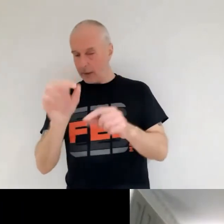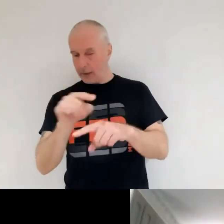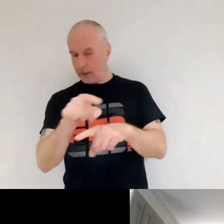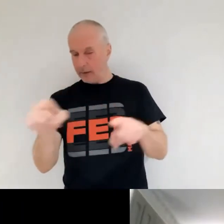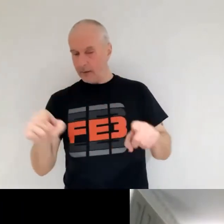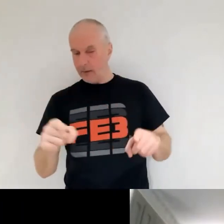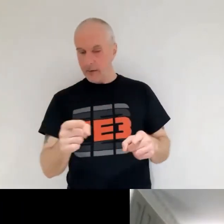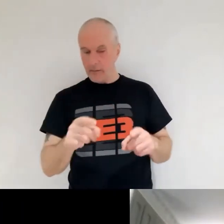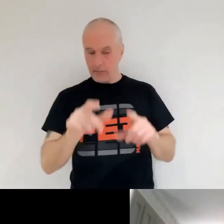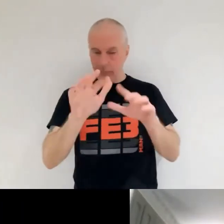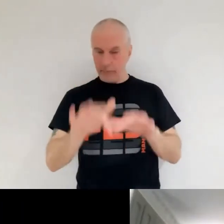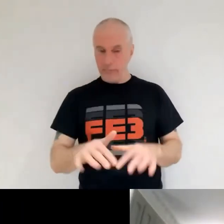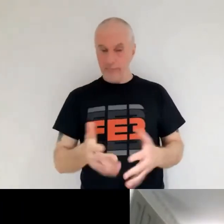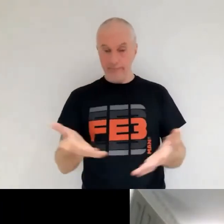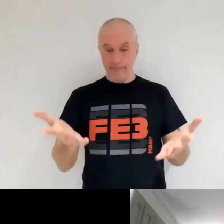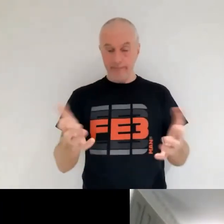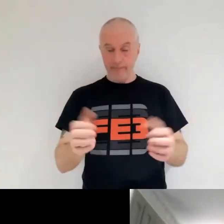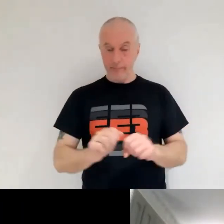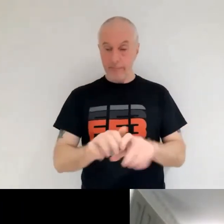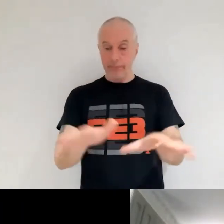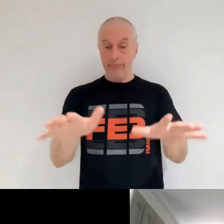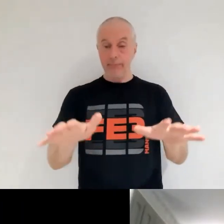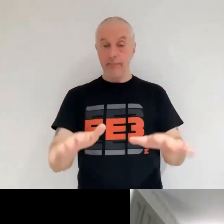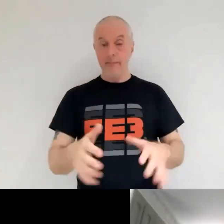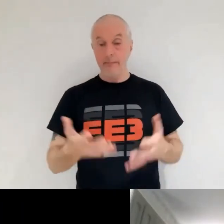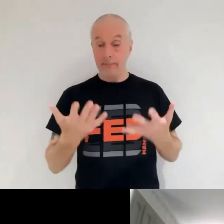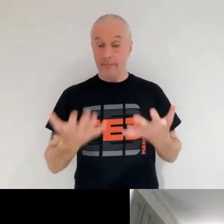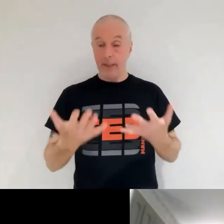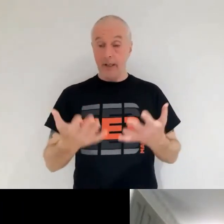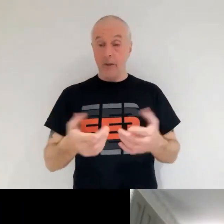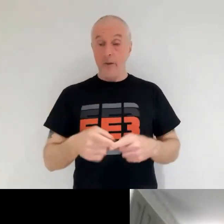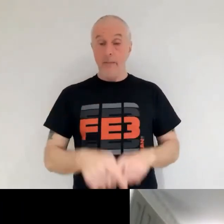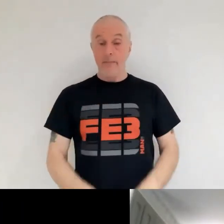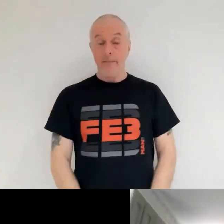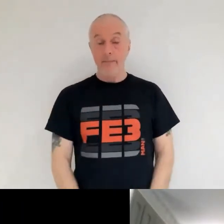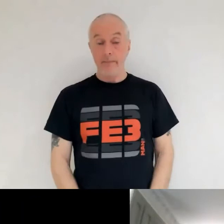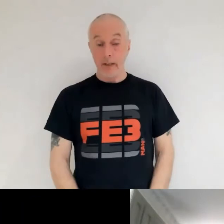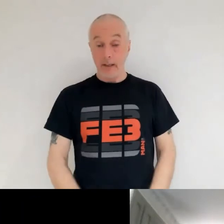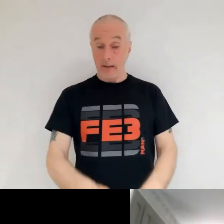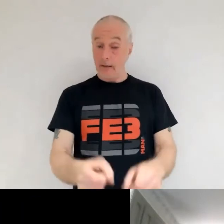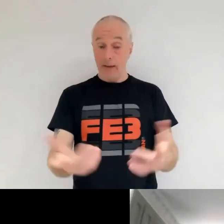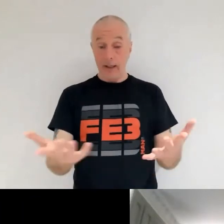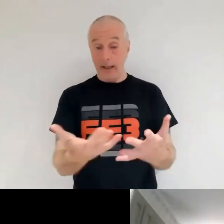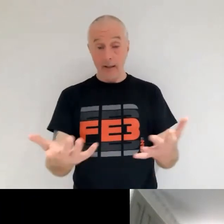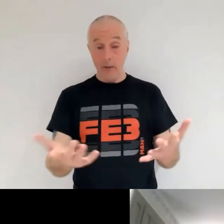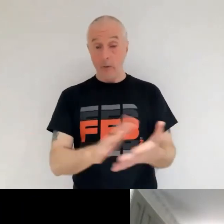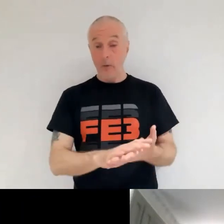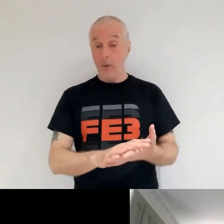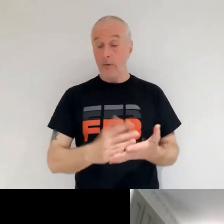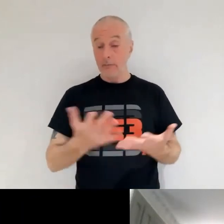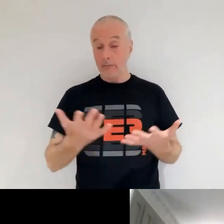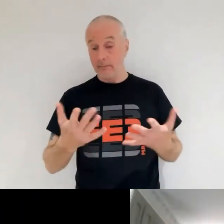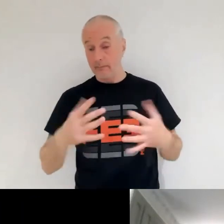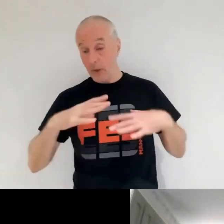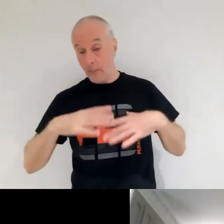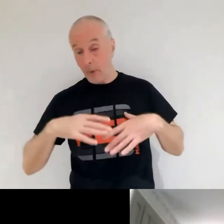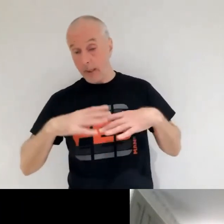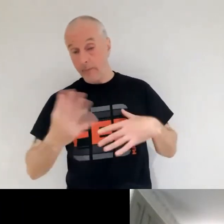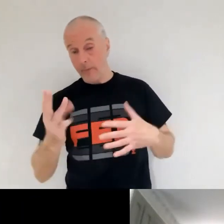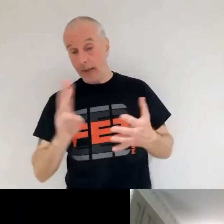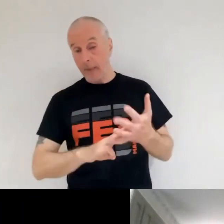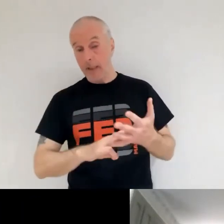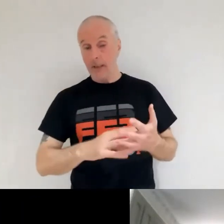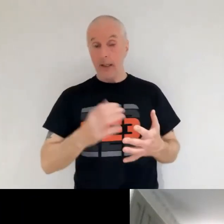have triggered a few. In fact, there we go. We've got a third question live. There you go, popping in. So if you do, if you've already filled your glasses or you don't need the loo and you have got a burning